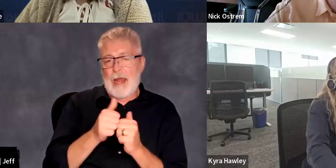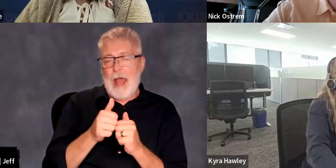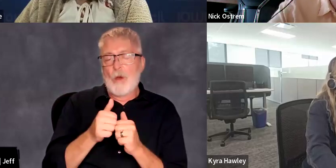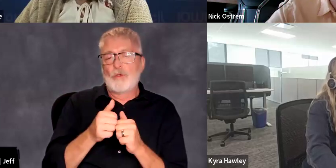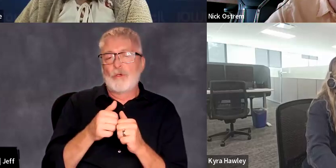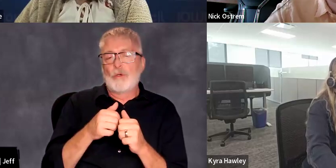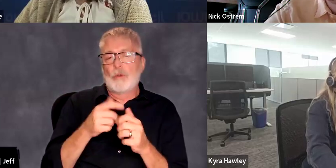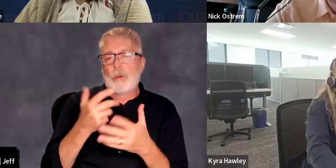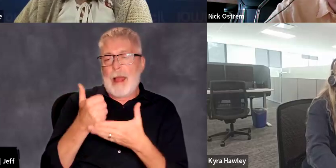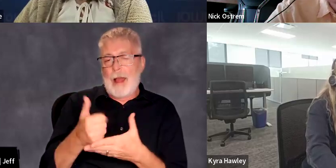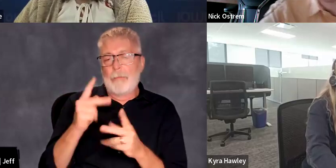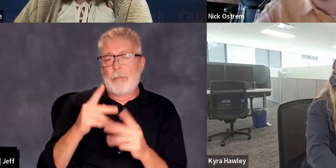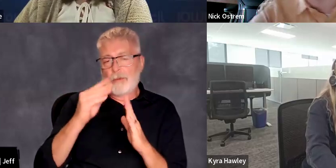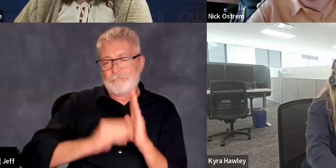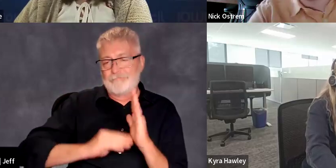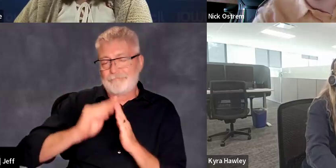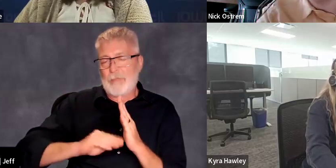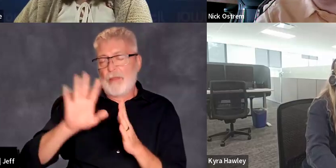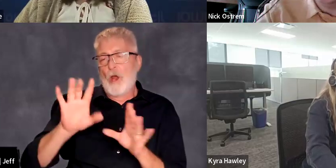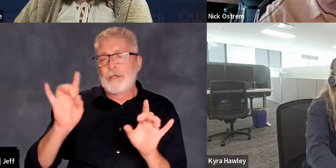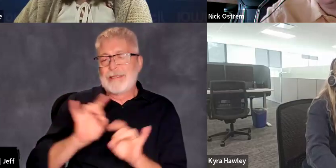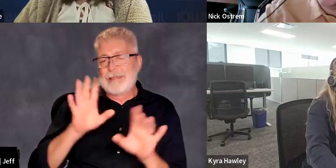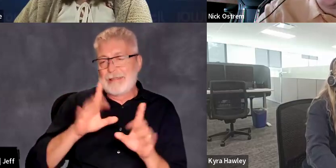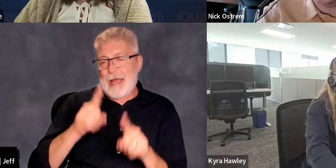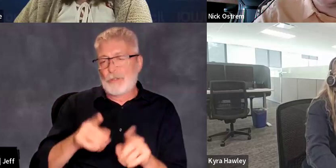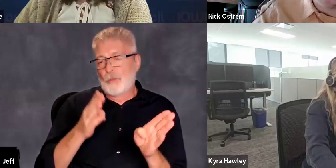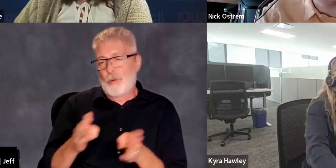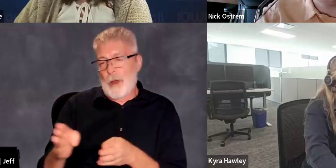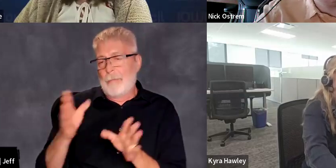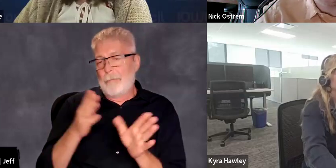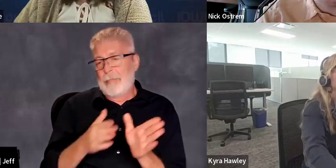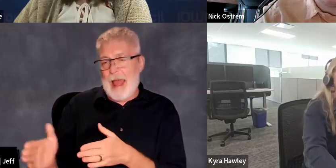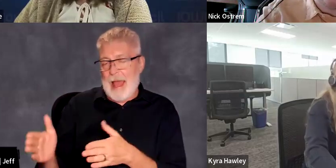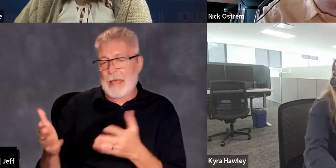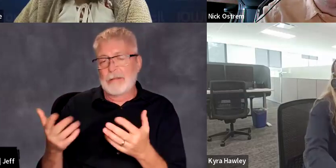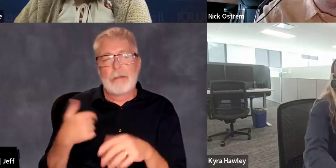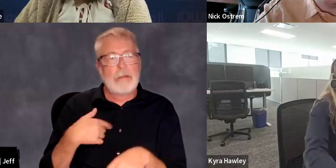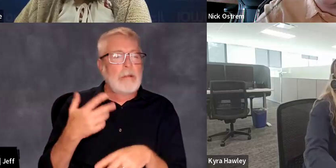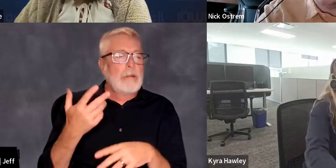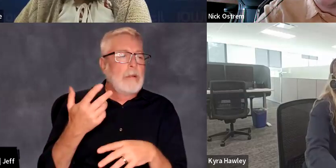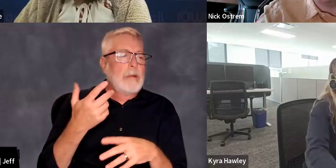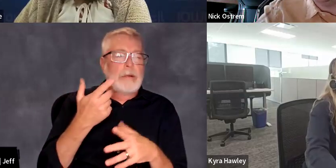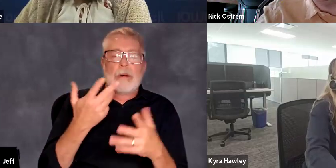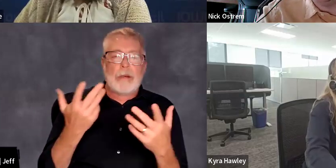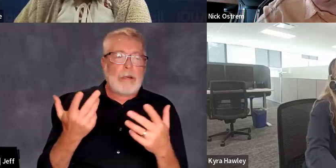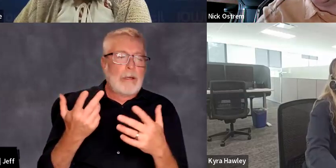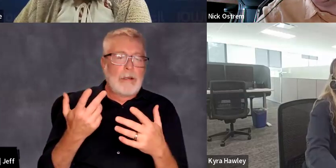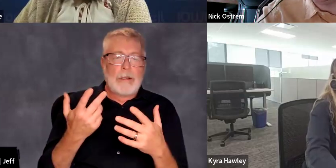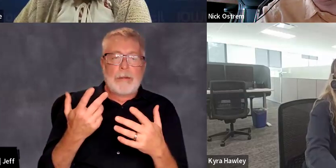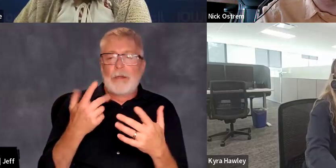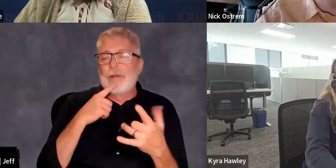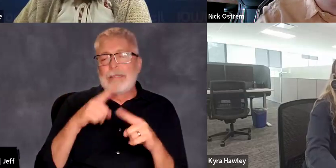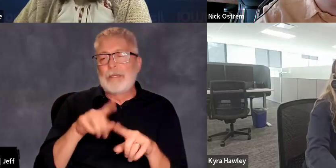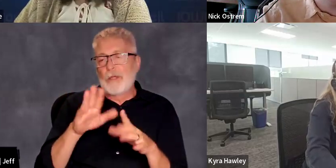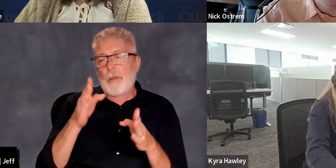through and help people build their disaster prep-wise plans. Um, it's very flexible with like how independent people want to be.